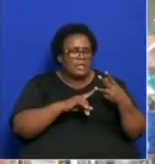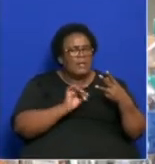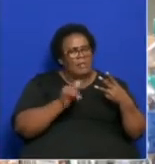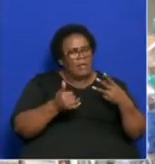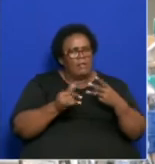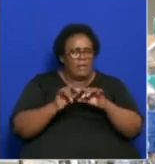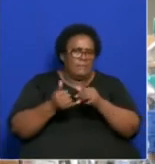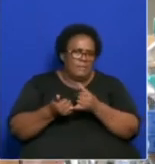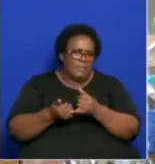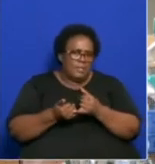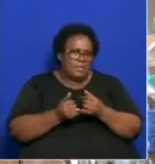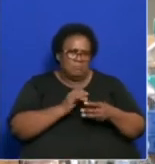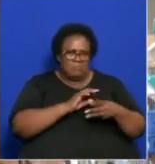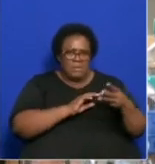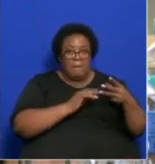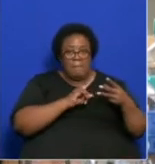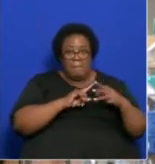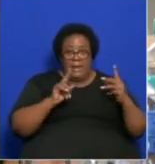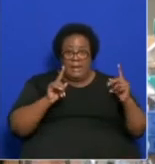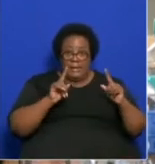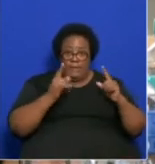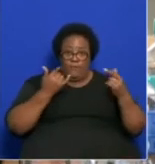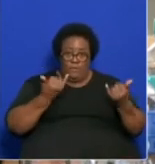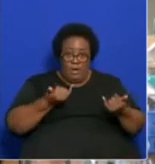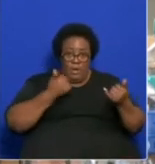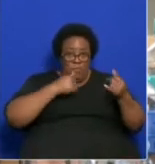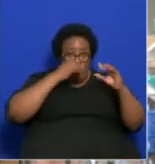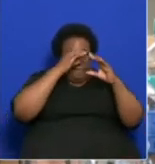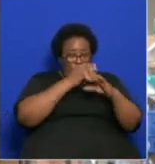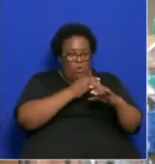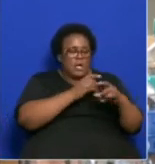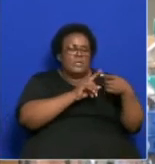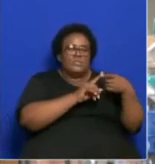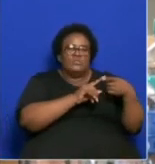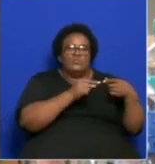So we know that Piri signed those